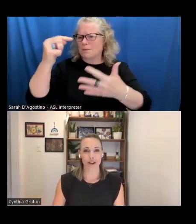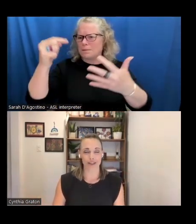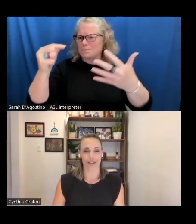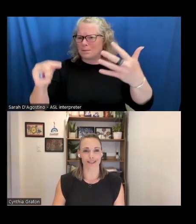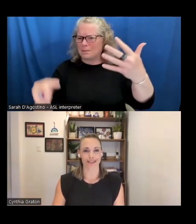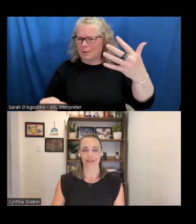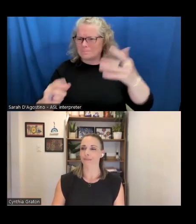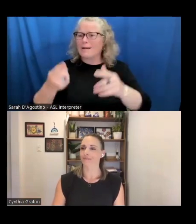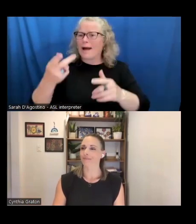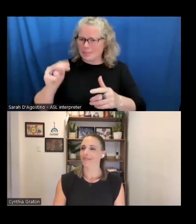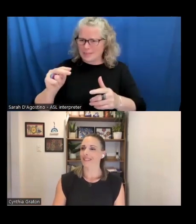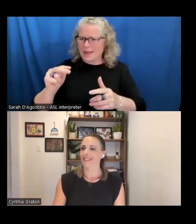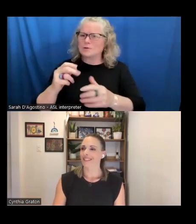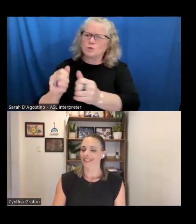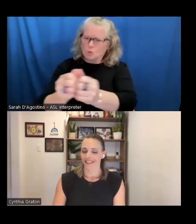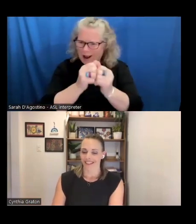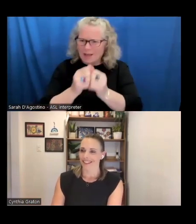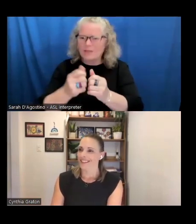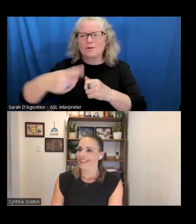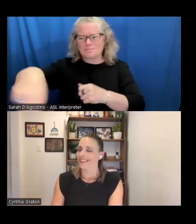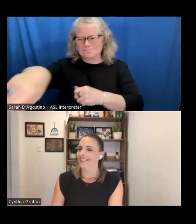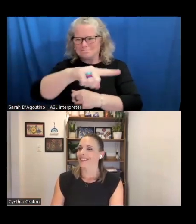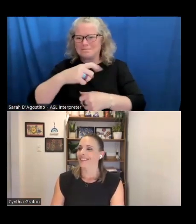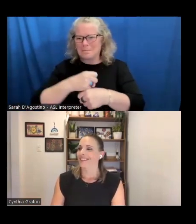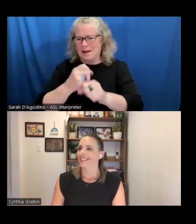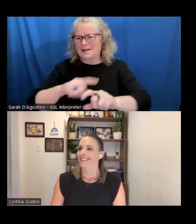Let's start this.